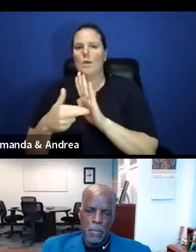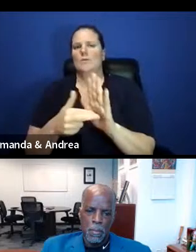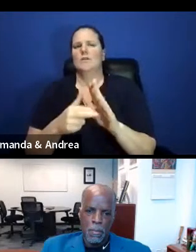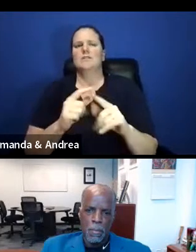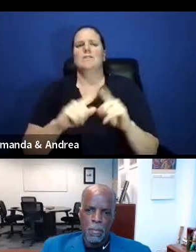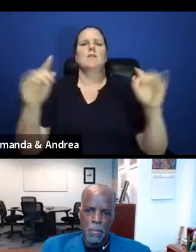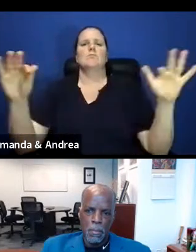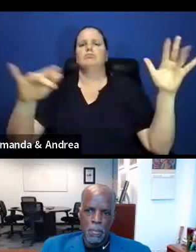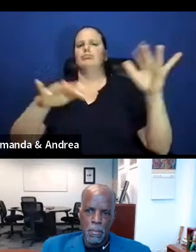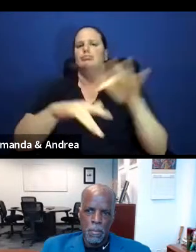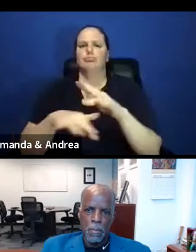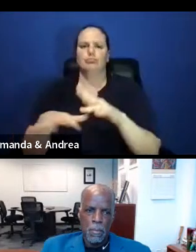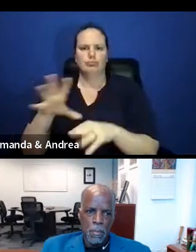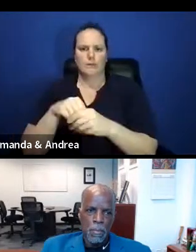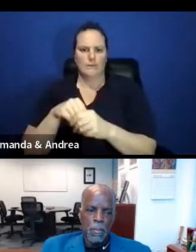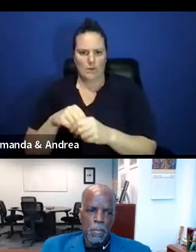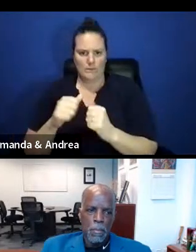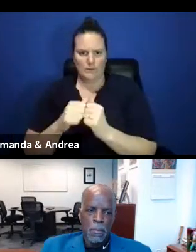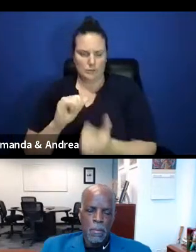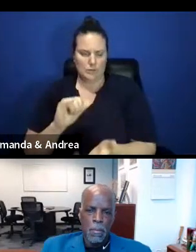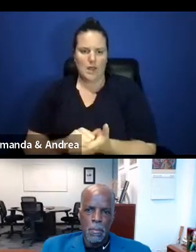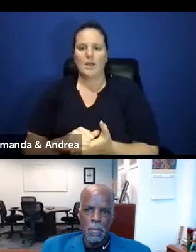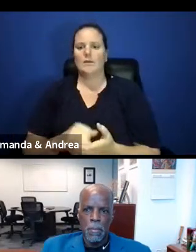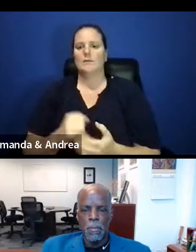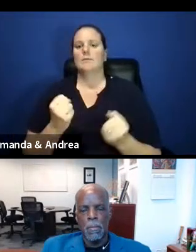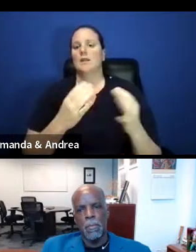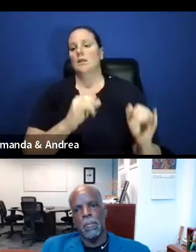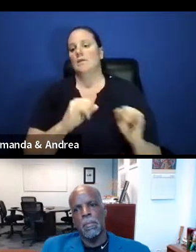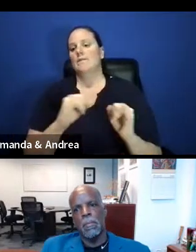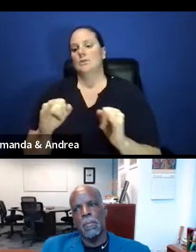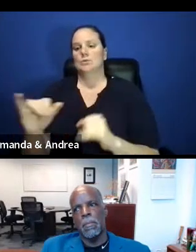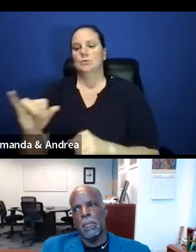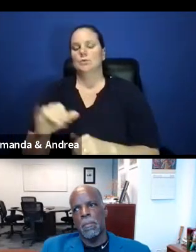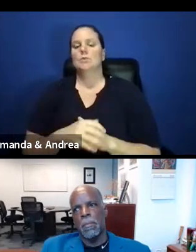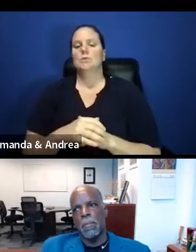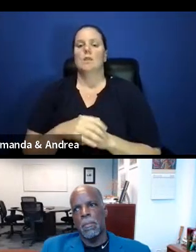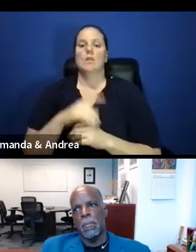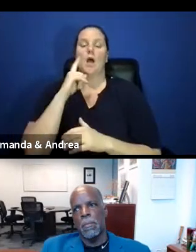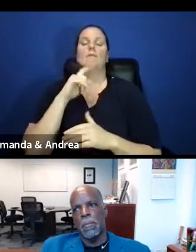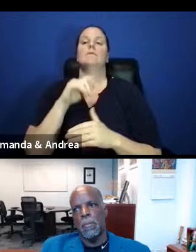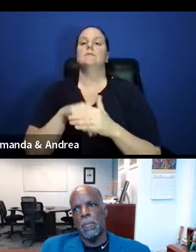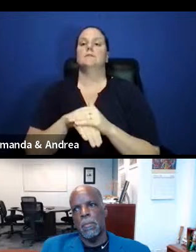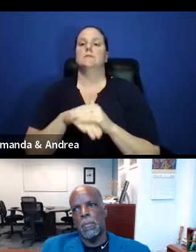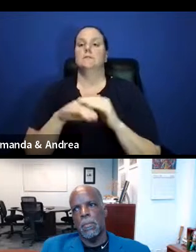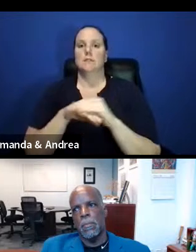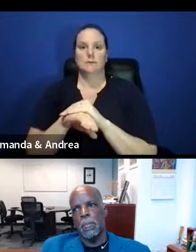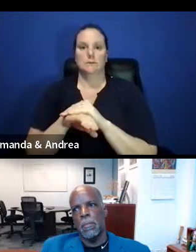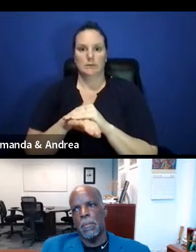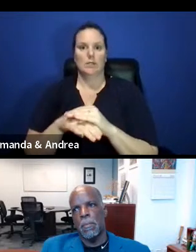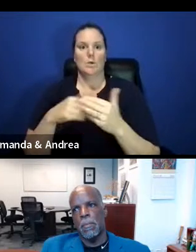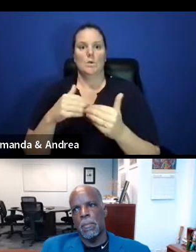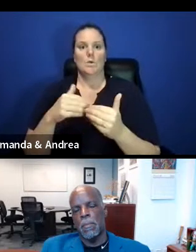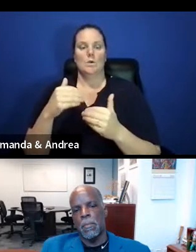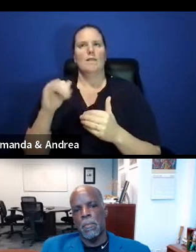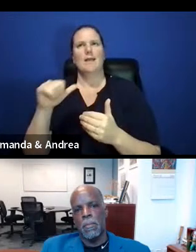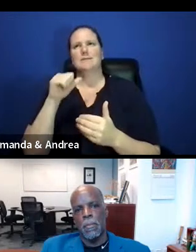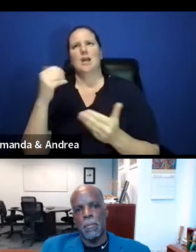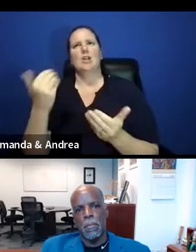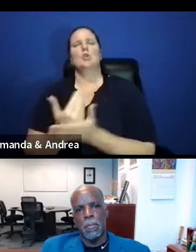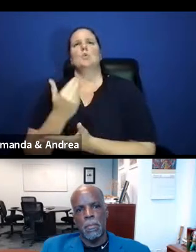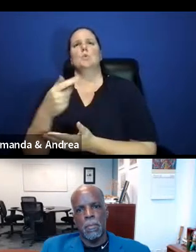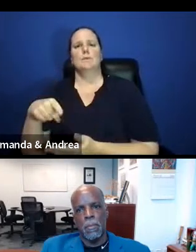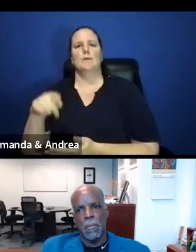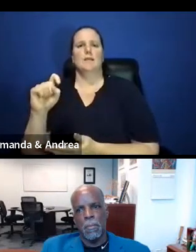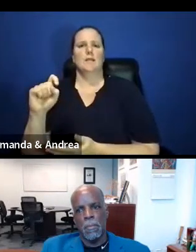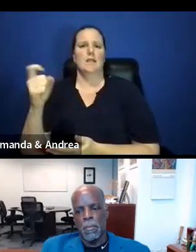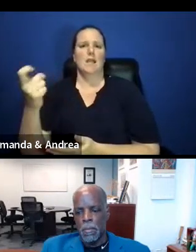filter into that, as well as individuals. And, the thought of accessibility and the concept of accessibility is certainly not new to PDX, thinking about